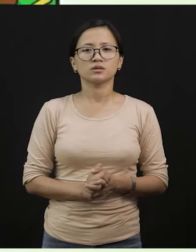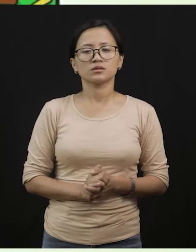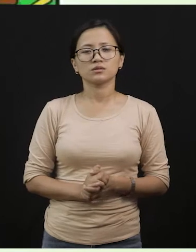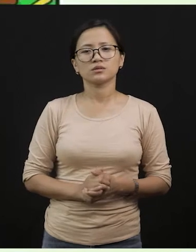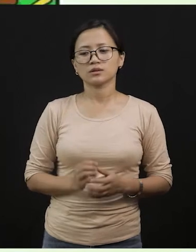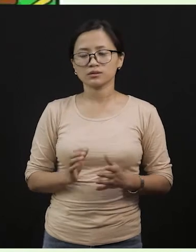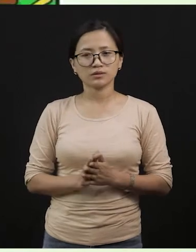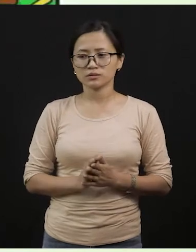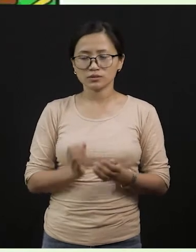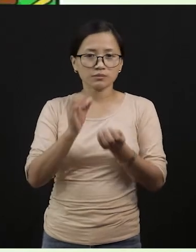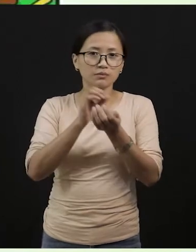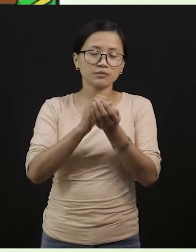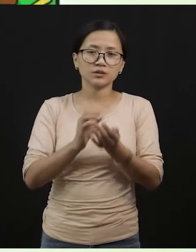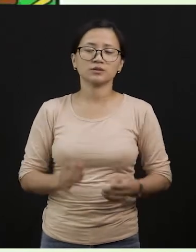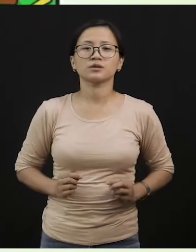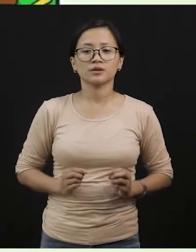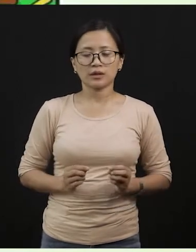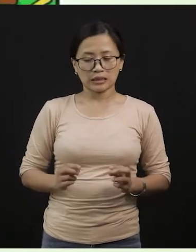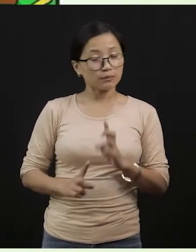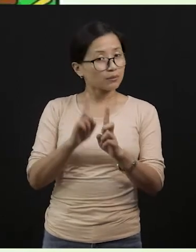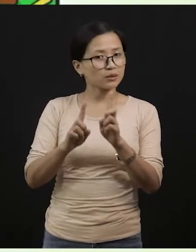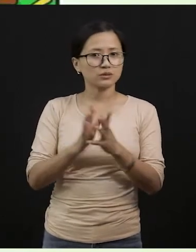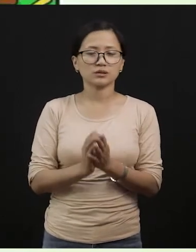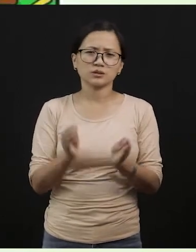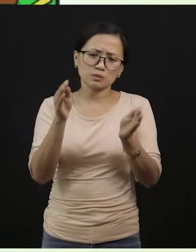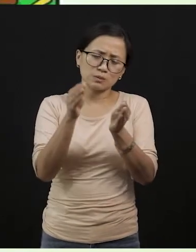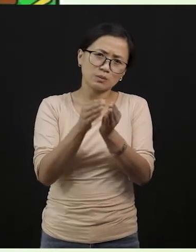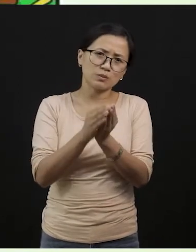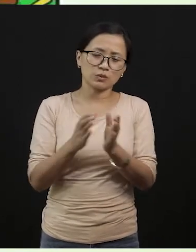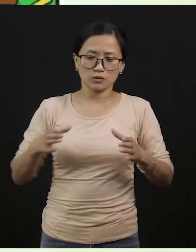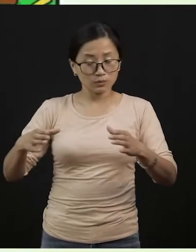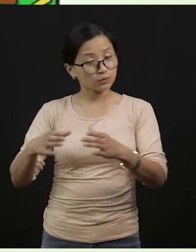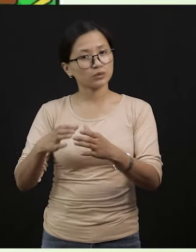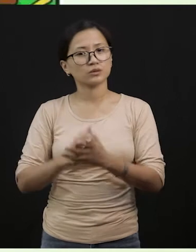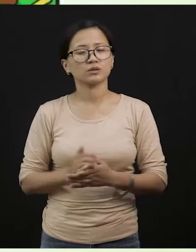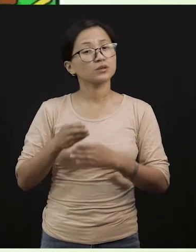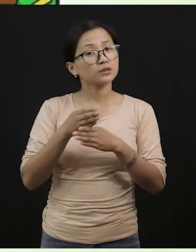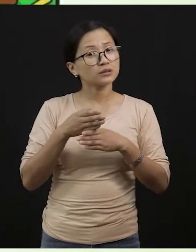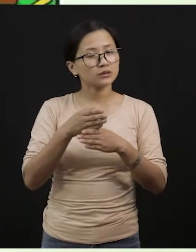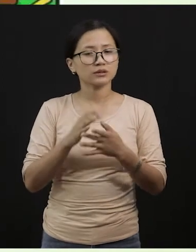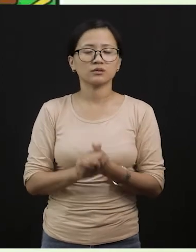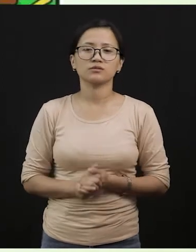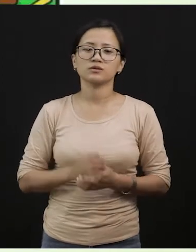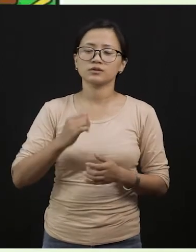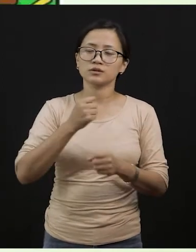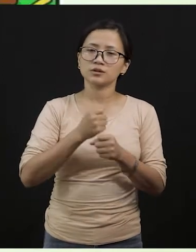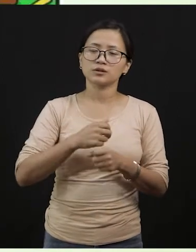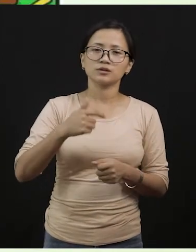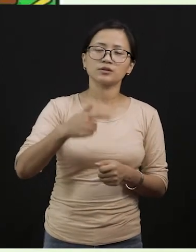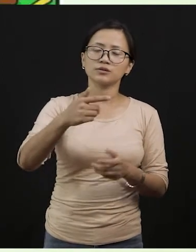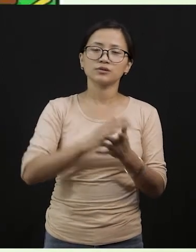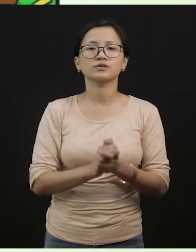plant a small flower pot, okay? You can plant in a small pot in your home. That also contributes in the generation of